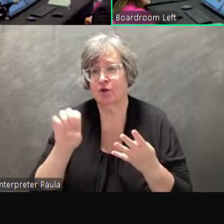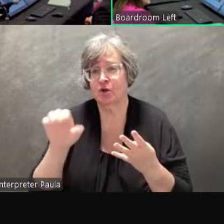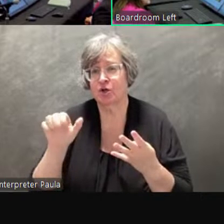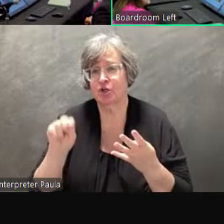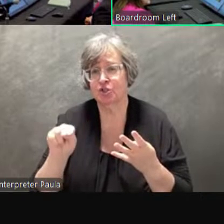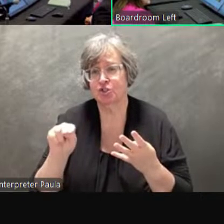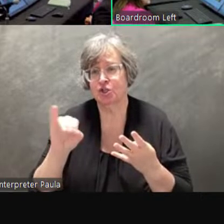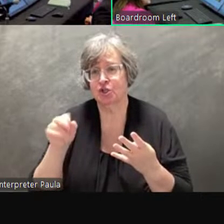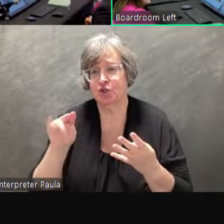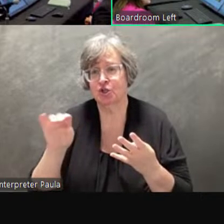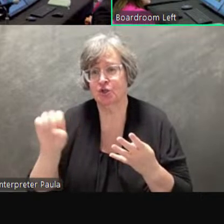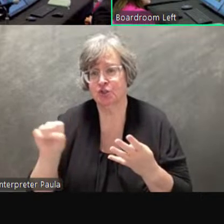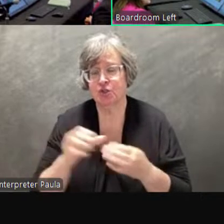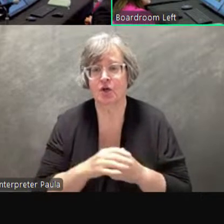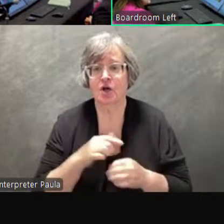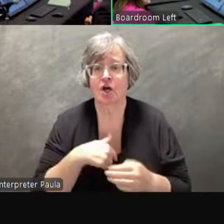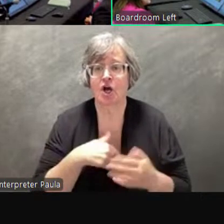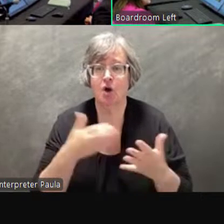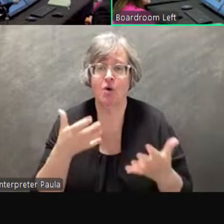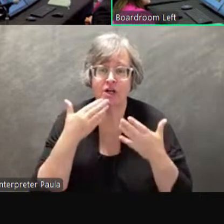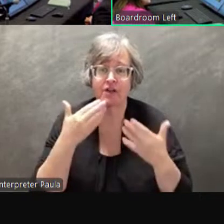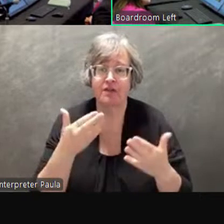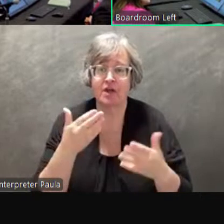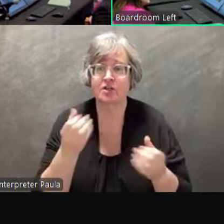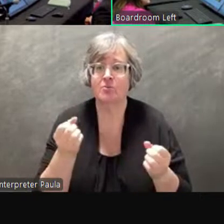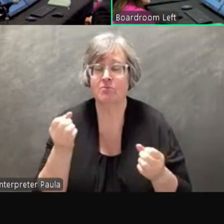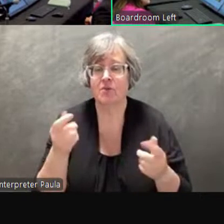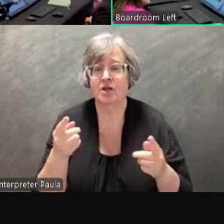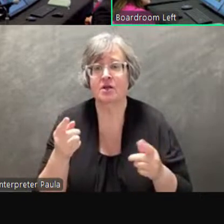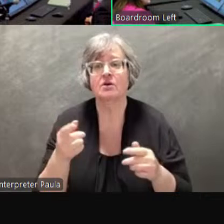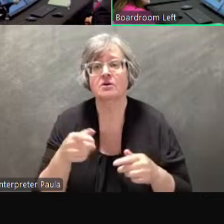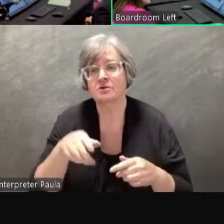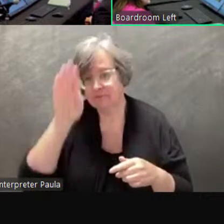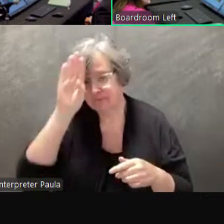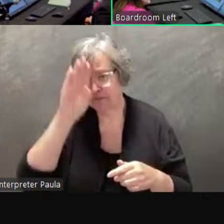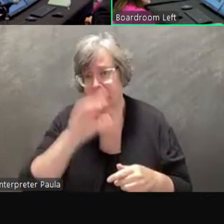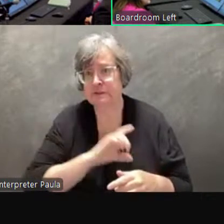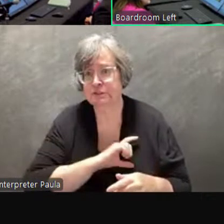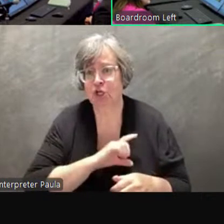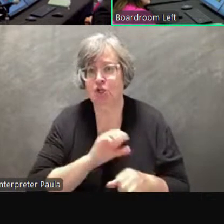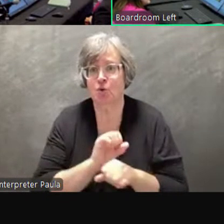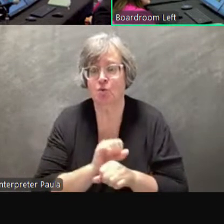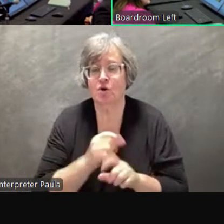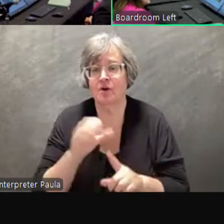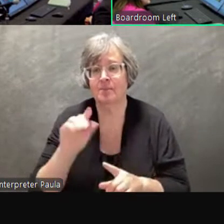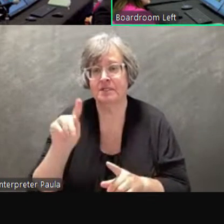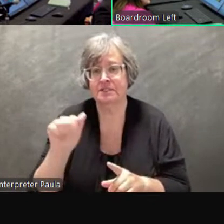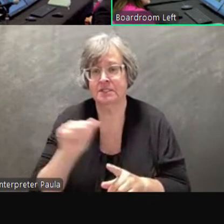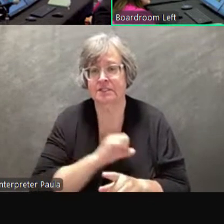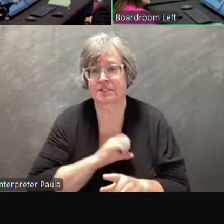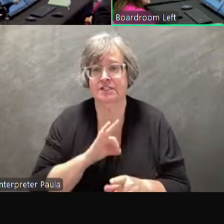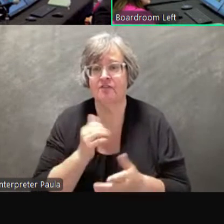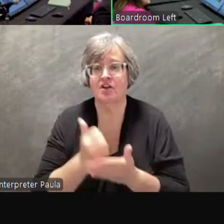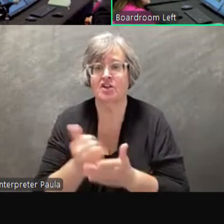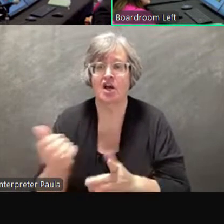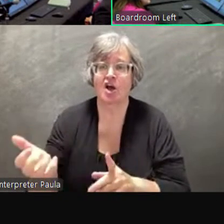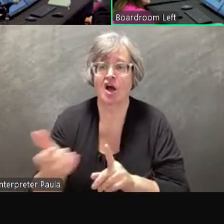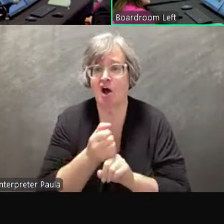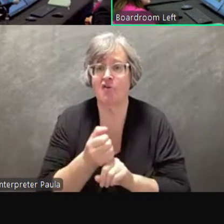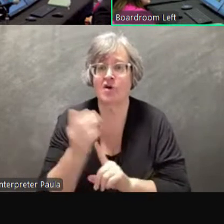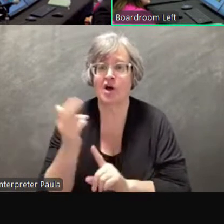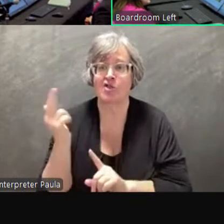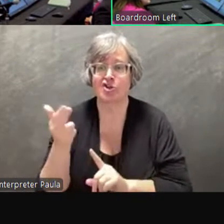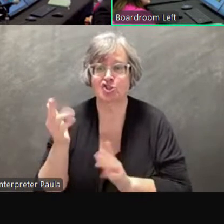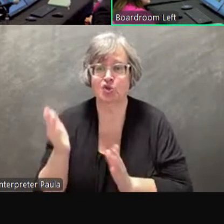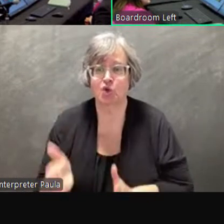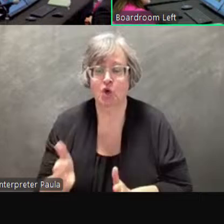this difficult time. And I wanted to thank the many first responders and the work of CTA staff to help arrest the shooter. And I